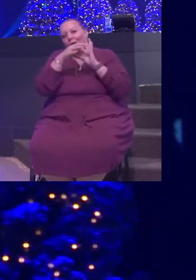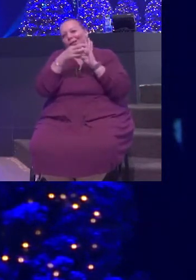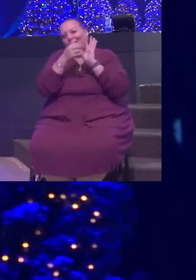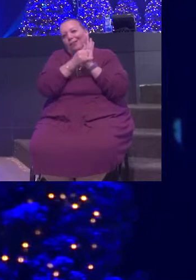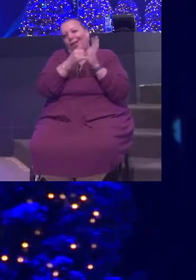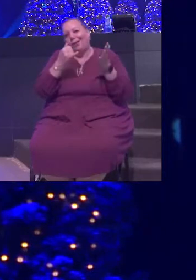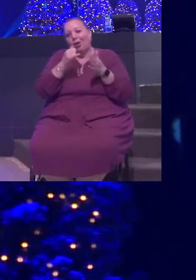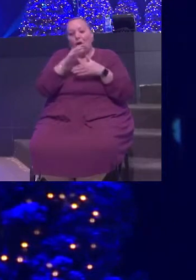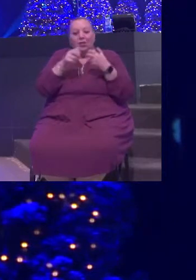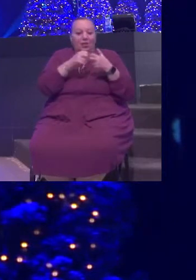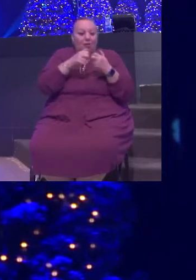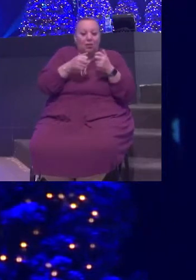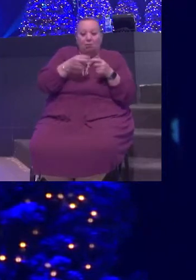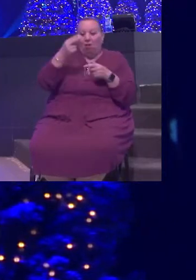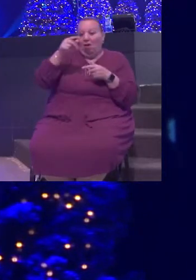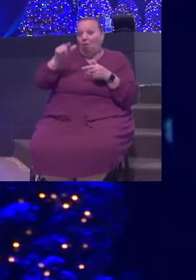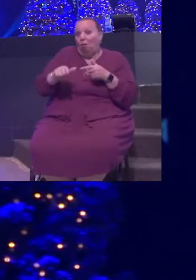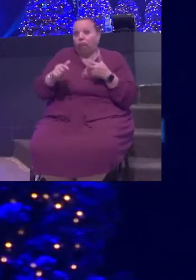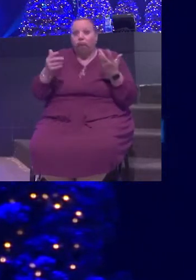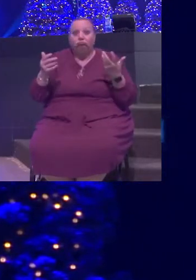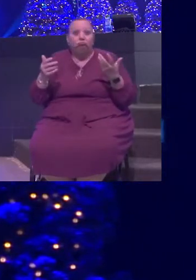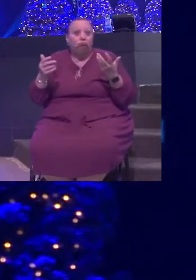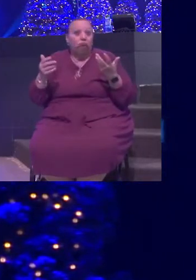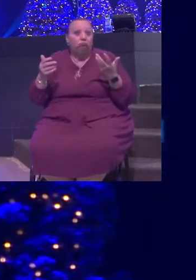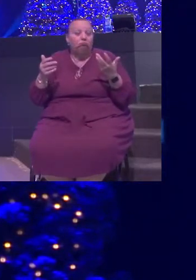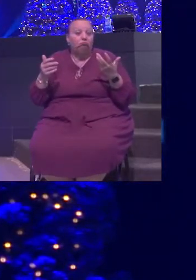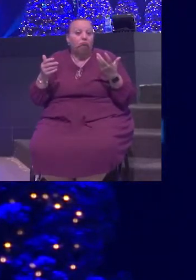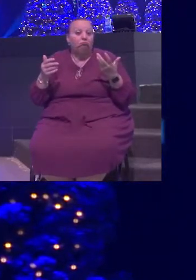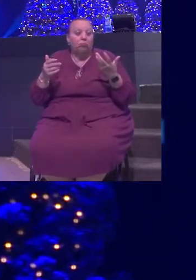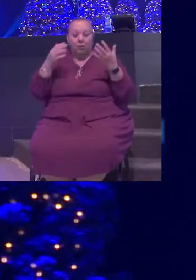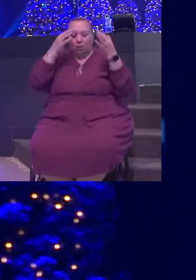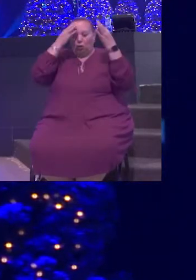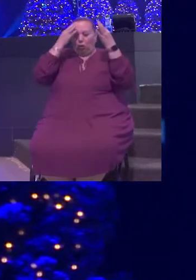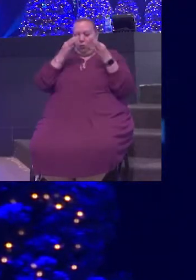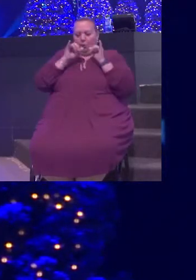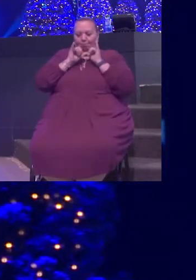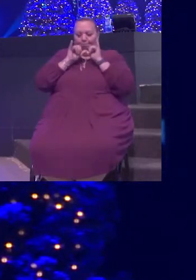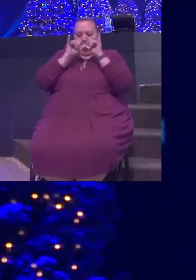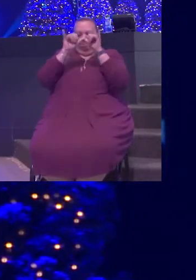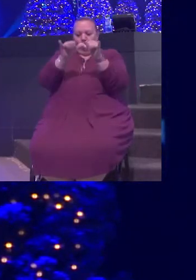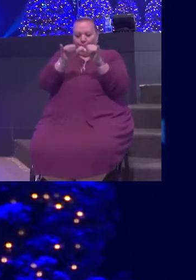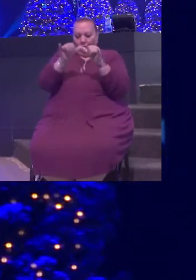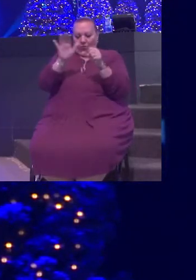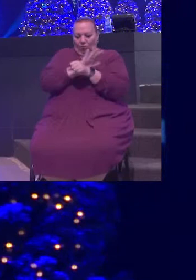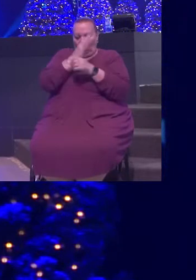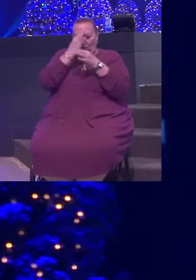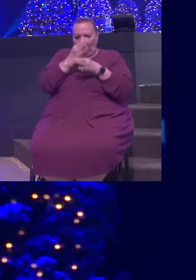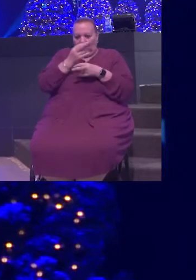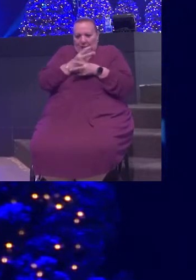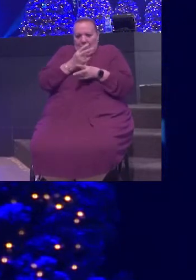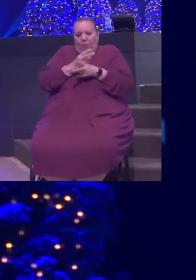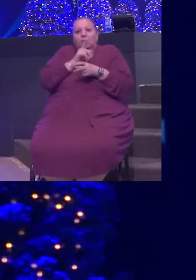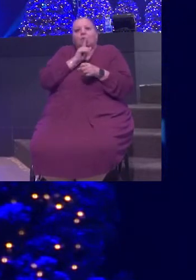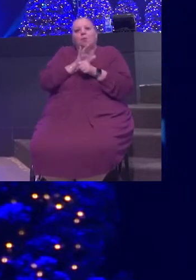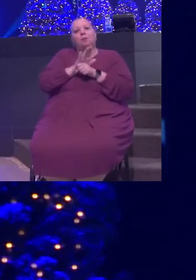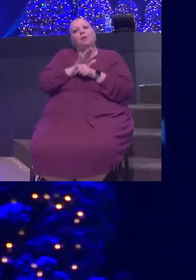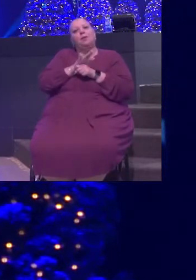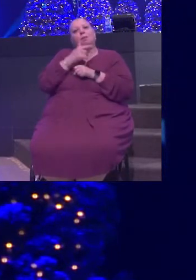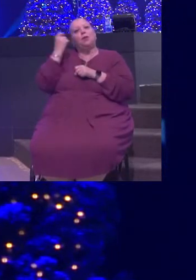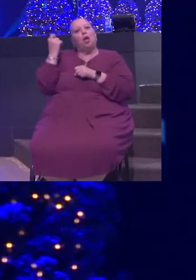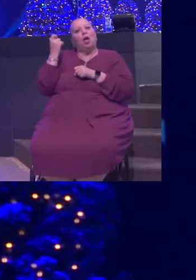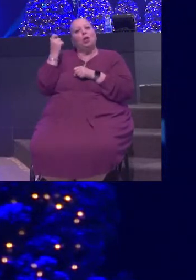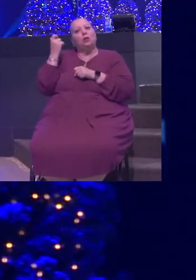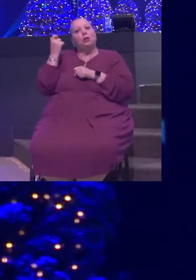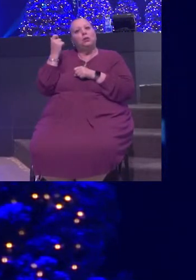even in the difficulties, in the highs and the lows, that they determined to be faithful in keeping their commitment